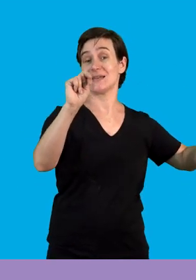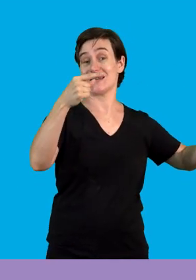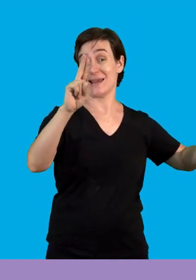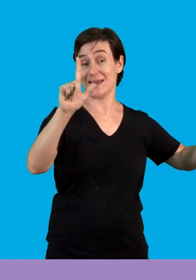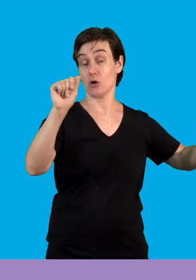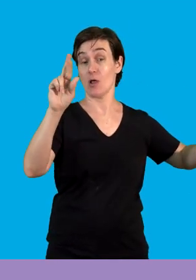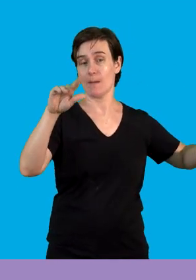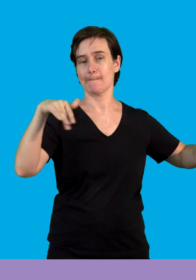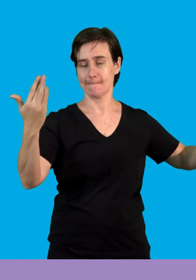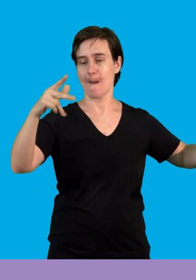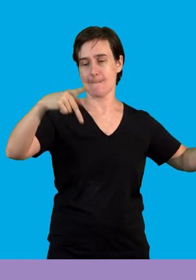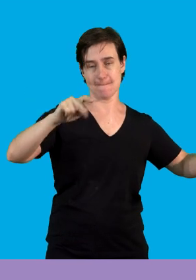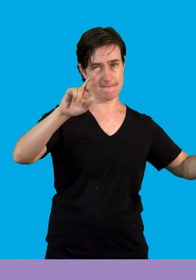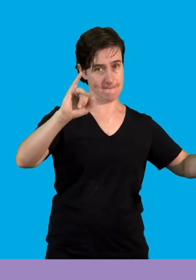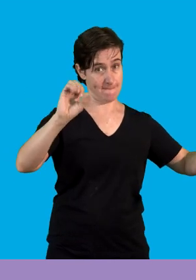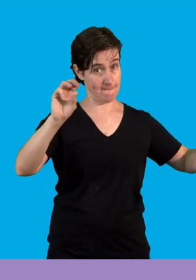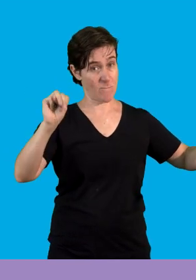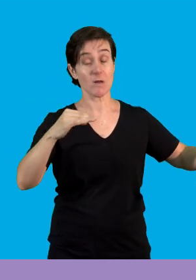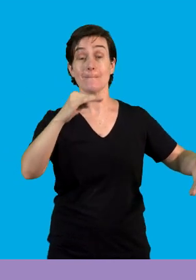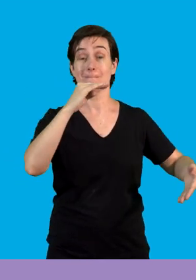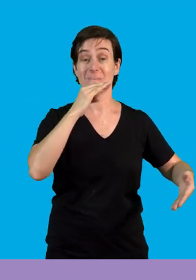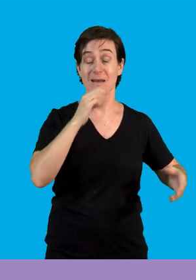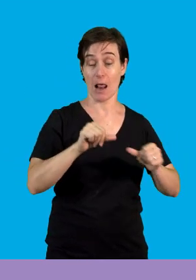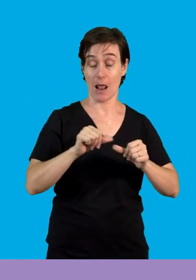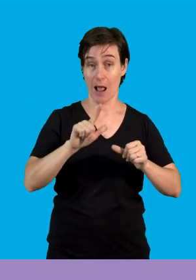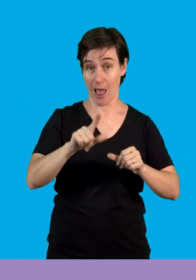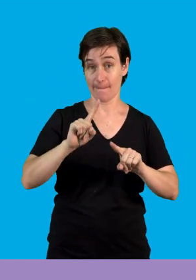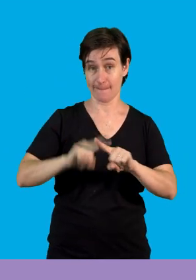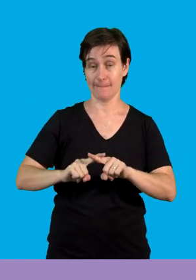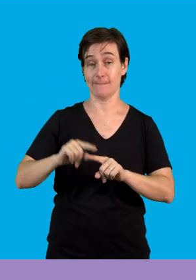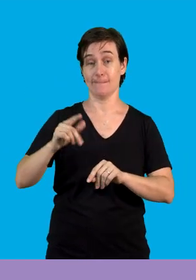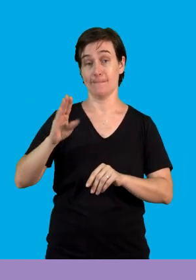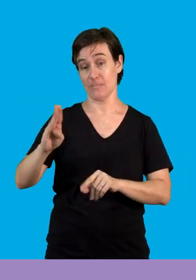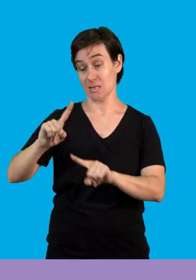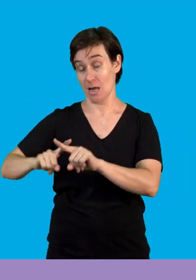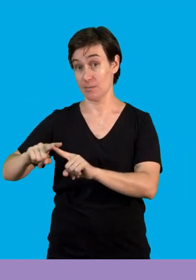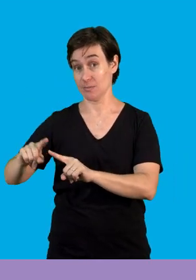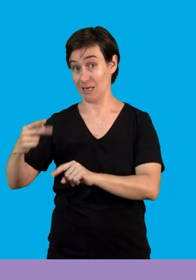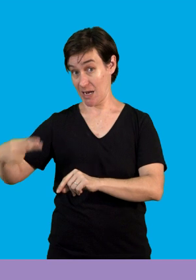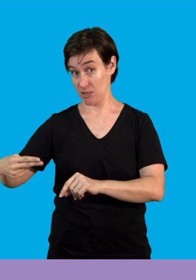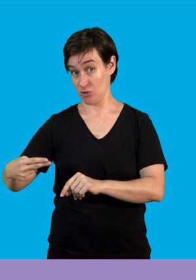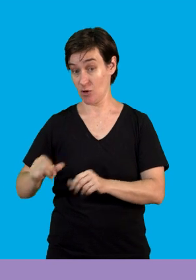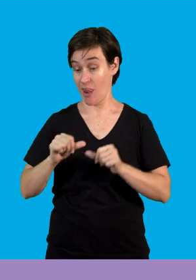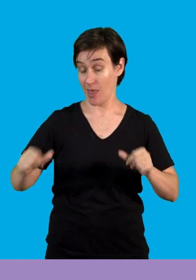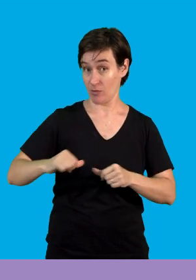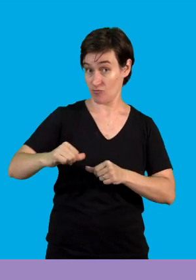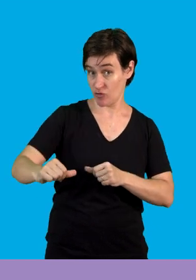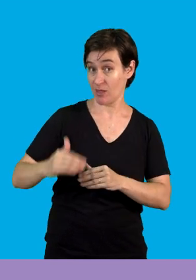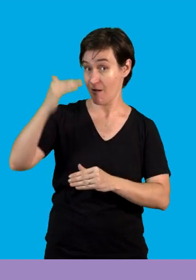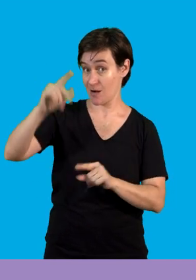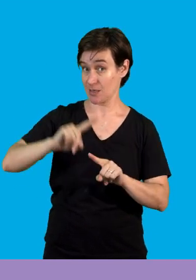volume. So this is going to be the length multiplied by the breadth multiplied by the height.